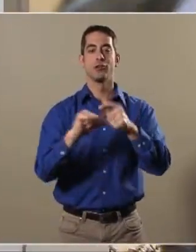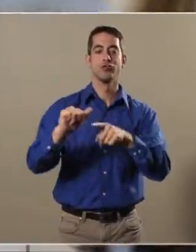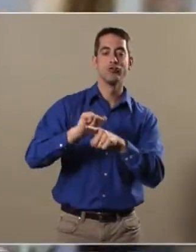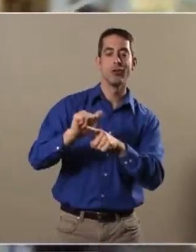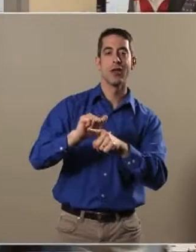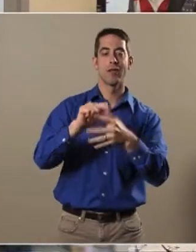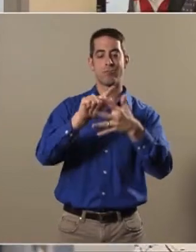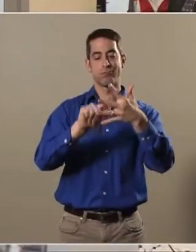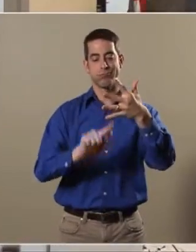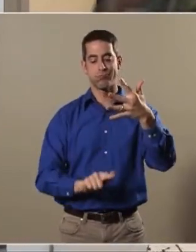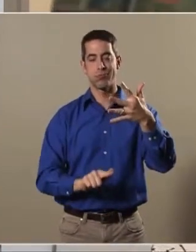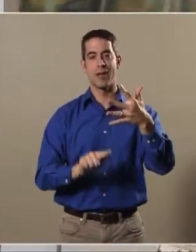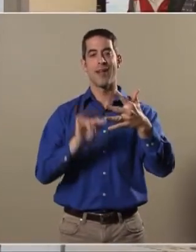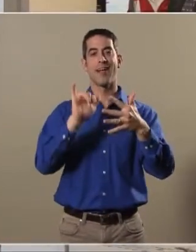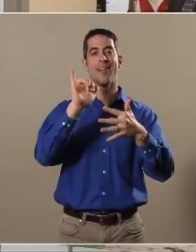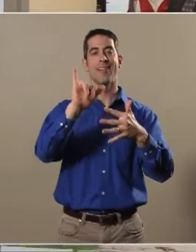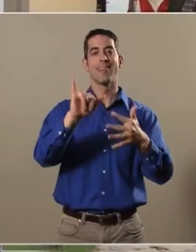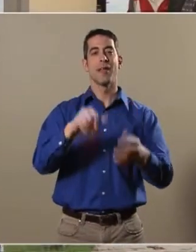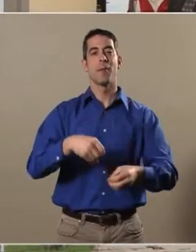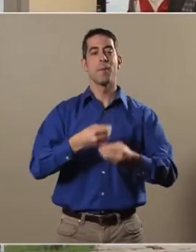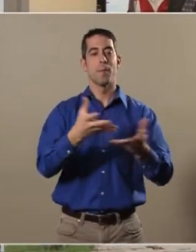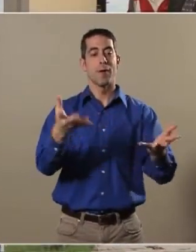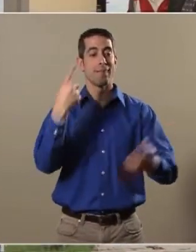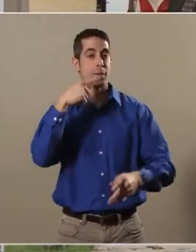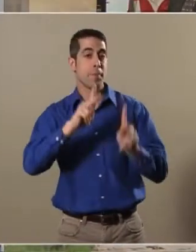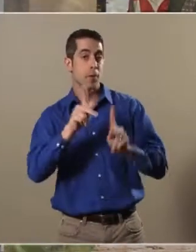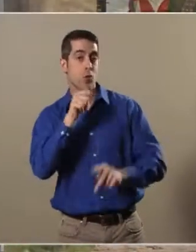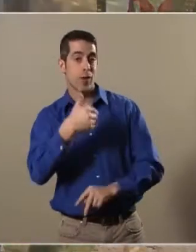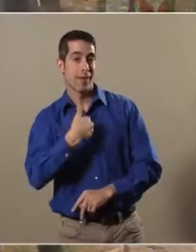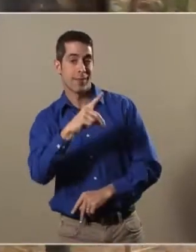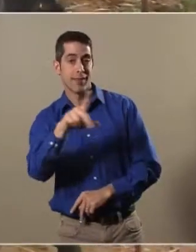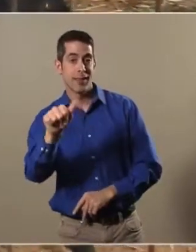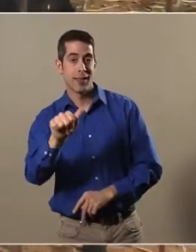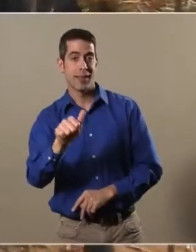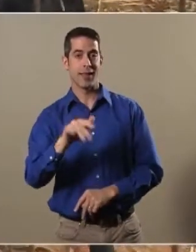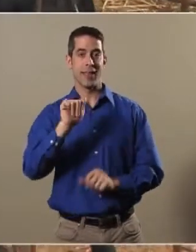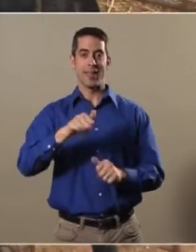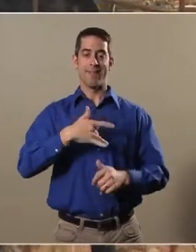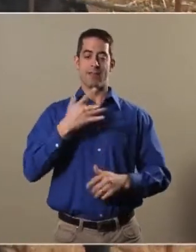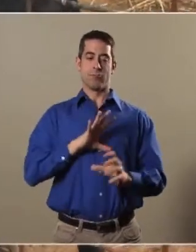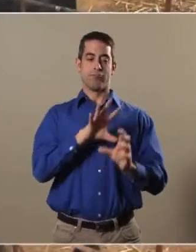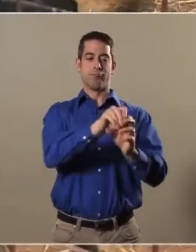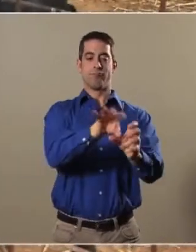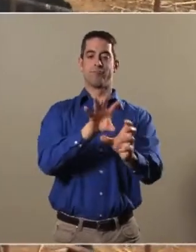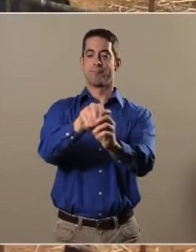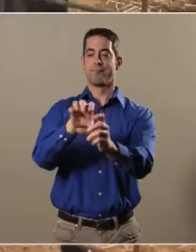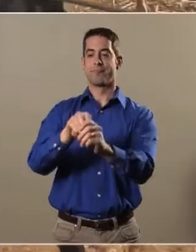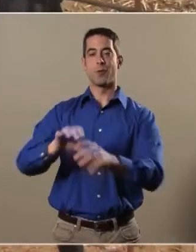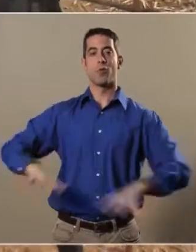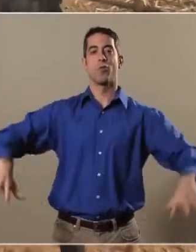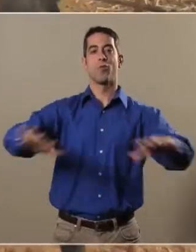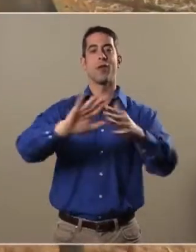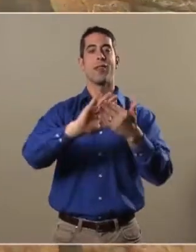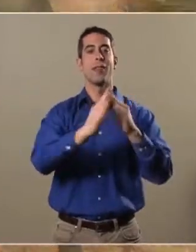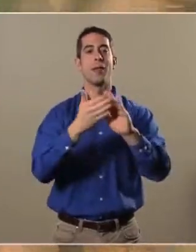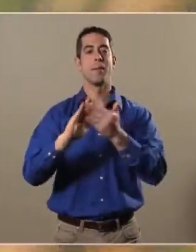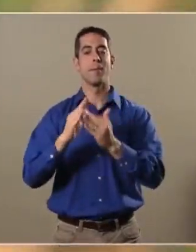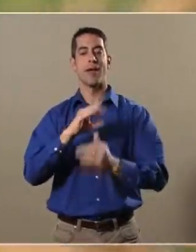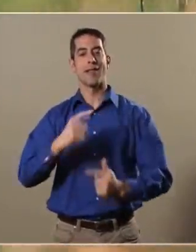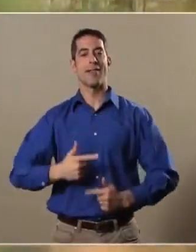become included in all aspects of community life. As a result, their contributions enrich our community and our